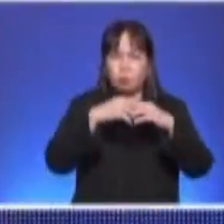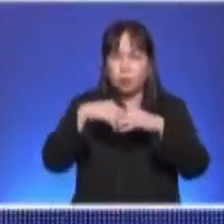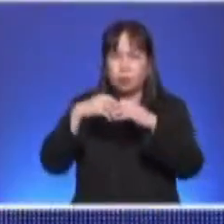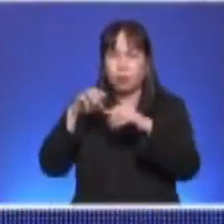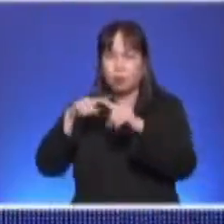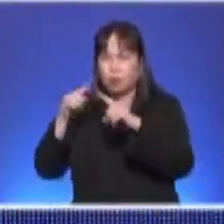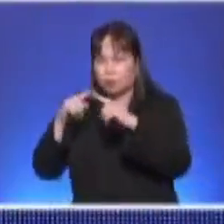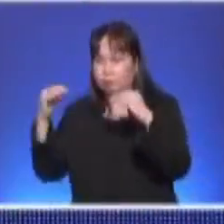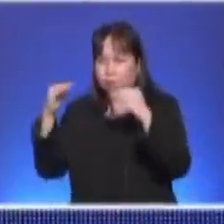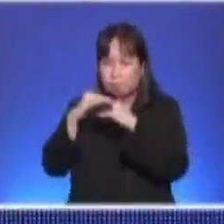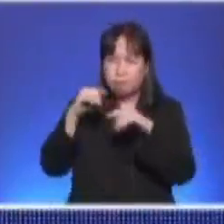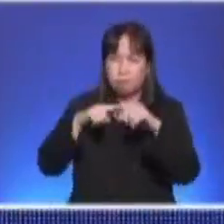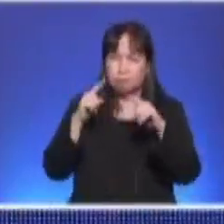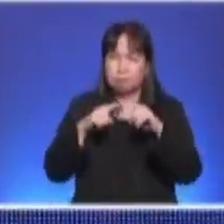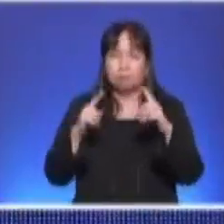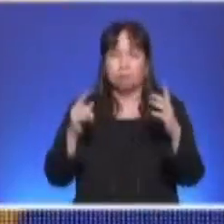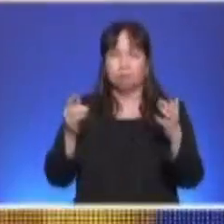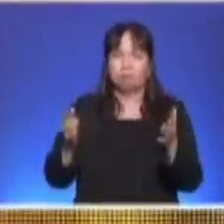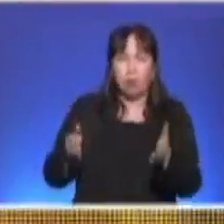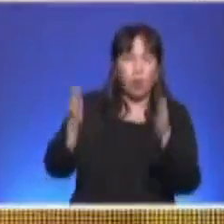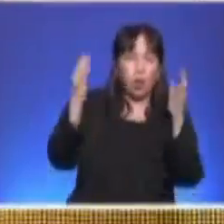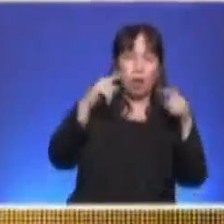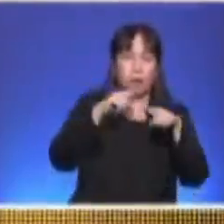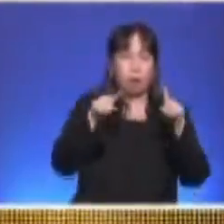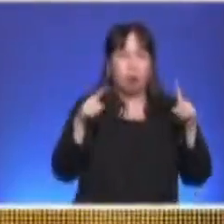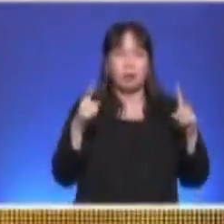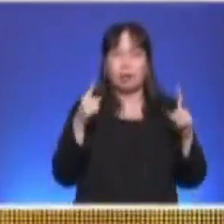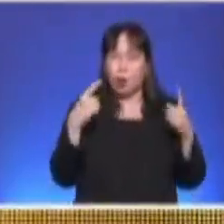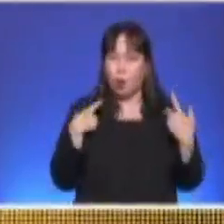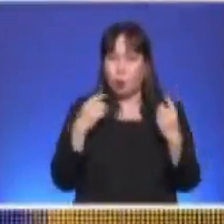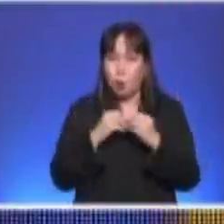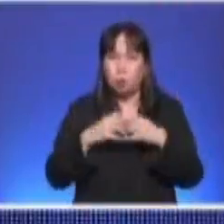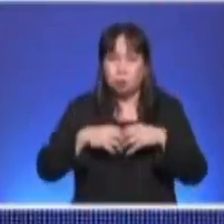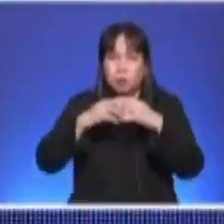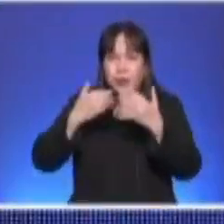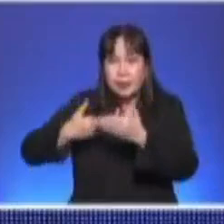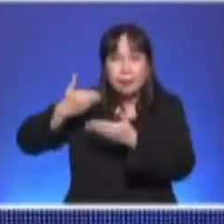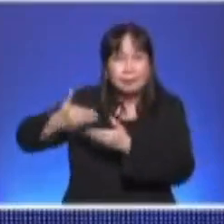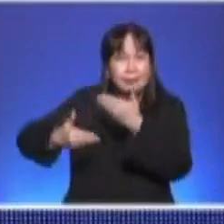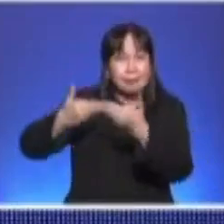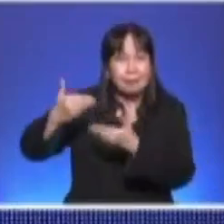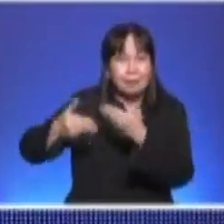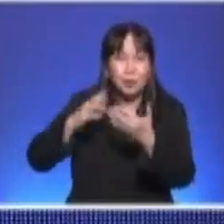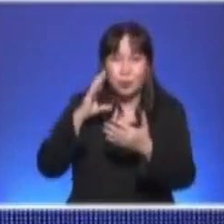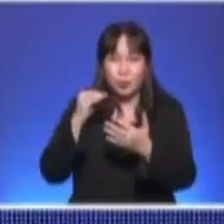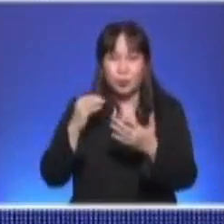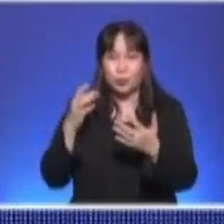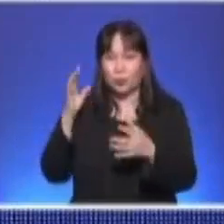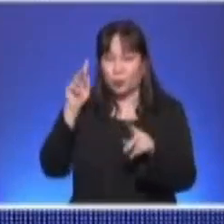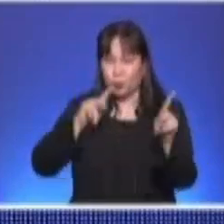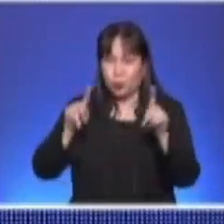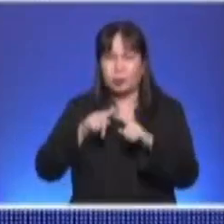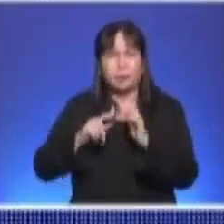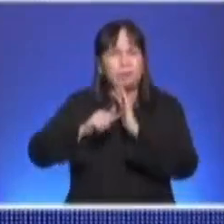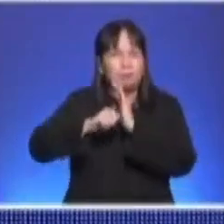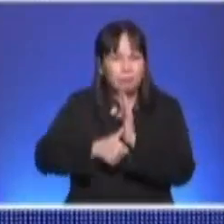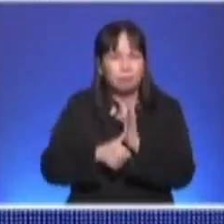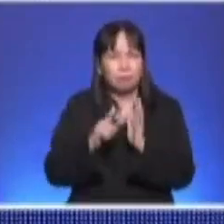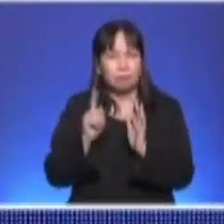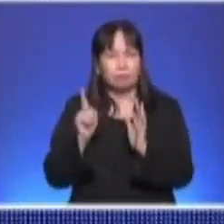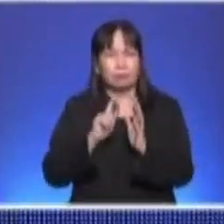build infrastructures, but you'd also like to build the next generation. Lalo na po ang pag-stress